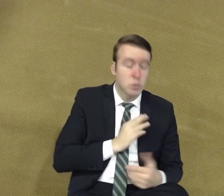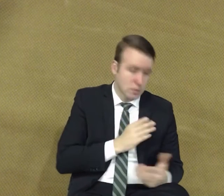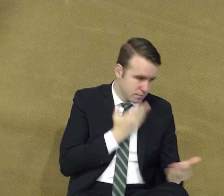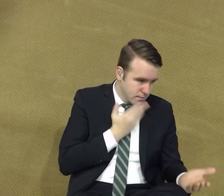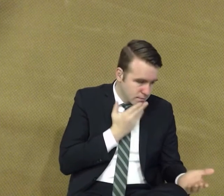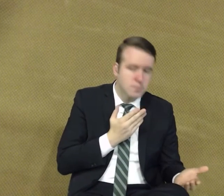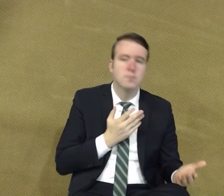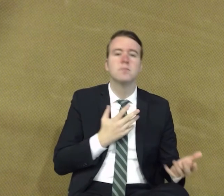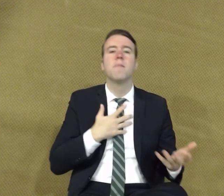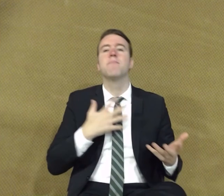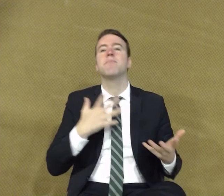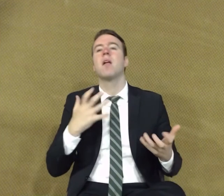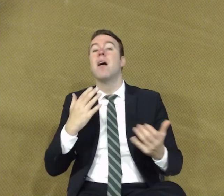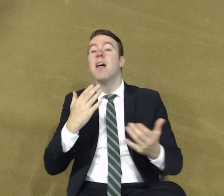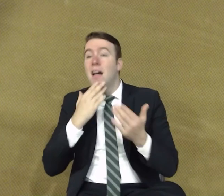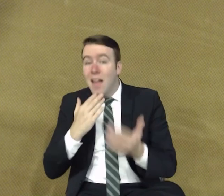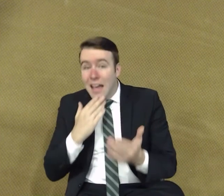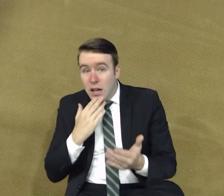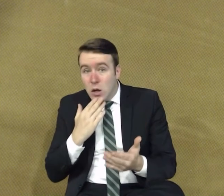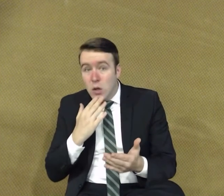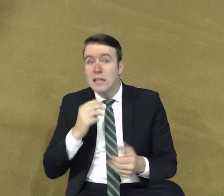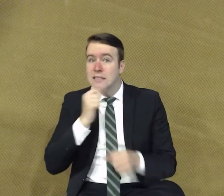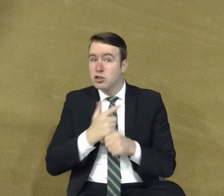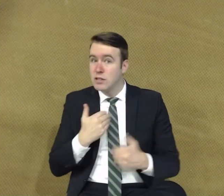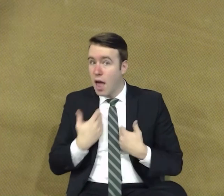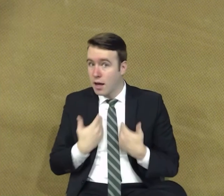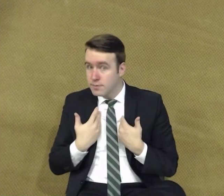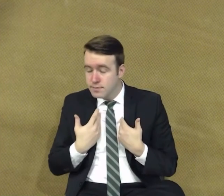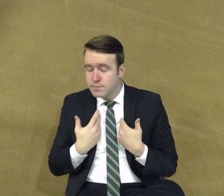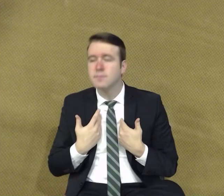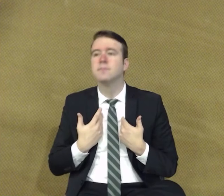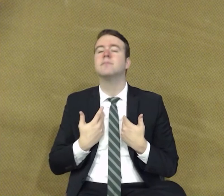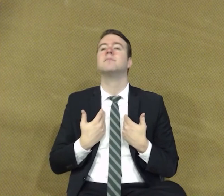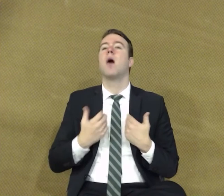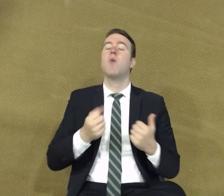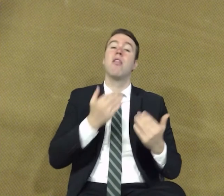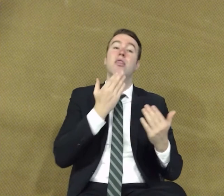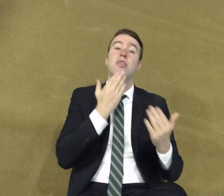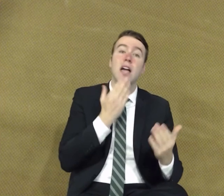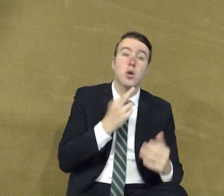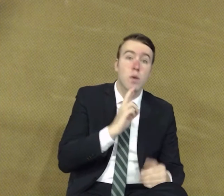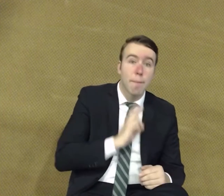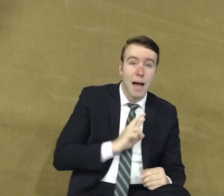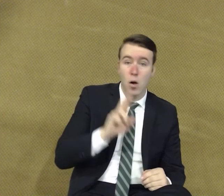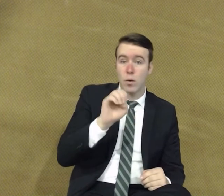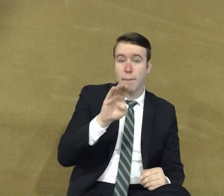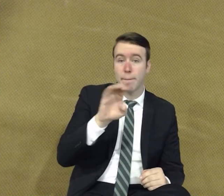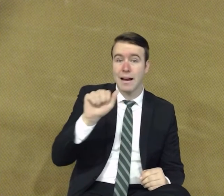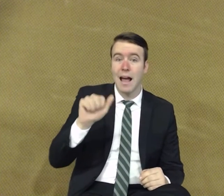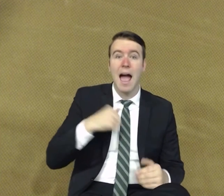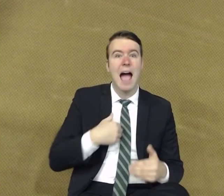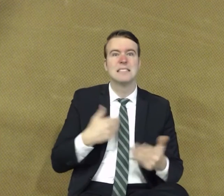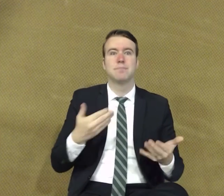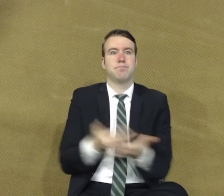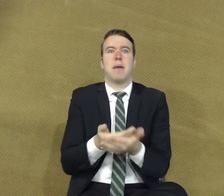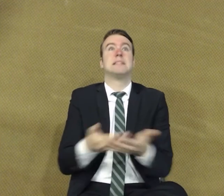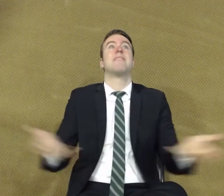Wilson. I want to thank you, Sister Young. I want to thank you, Rebecca, who have babies